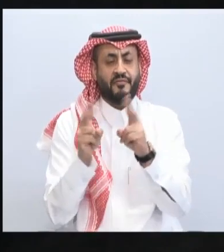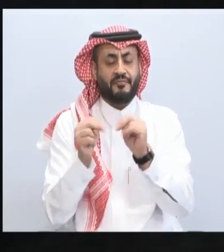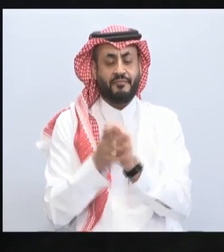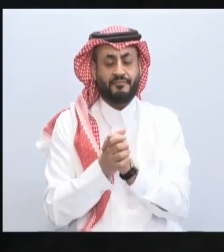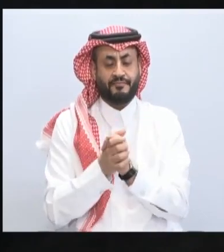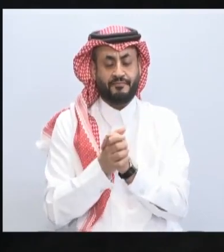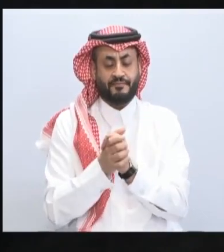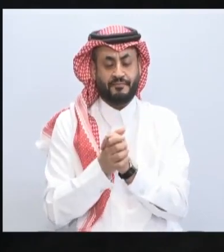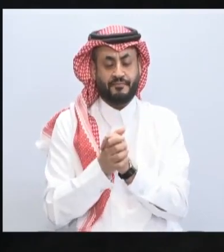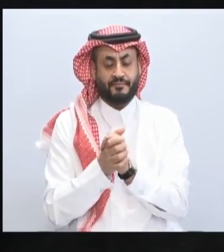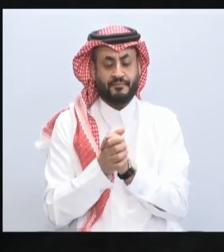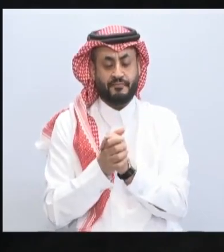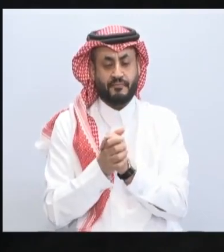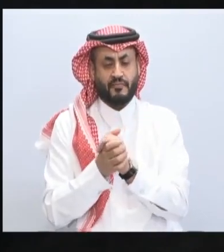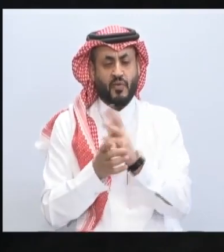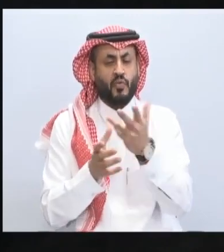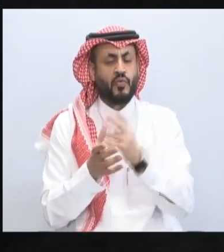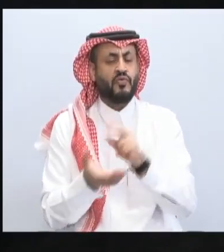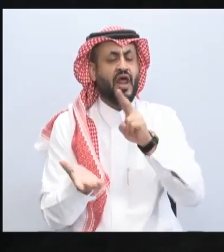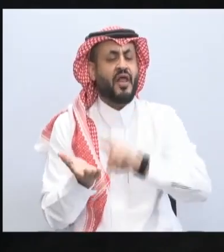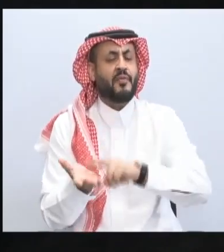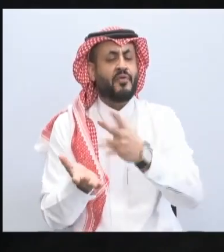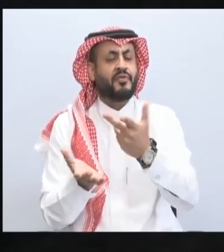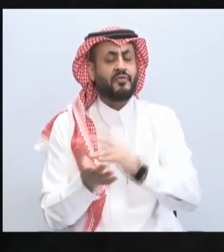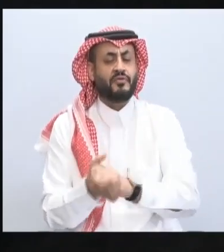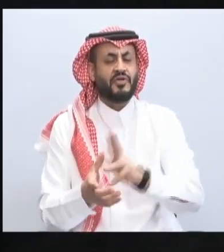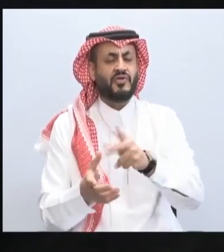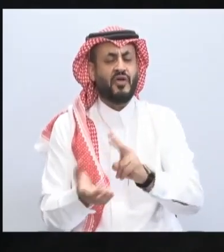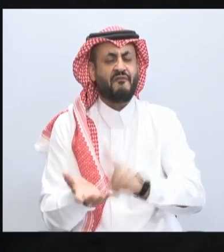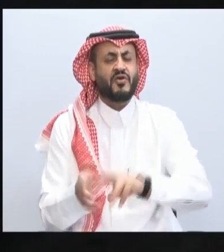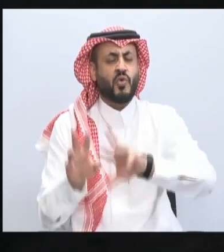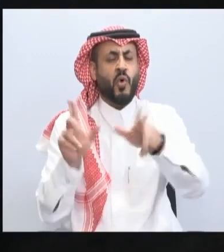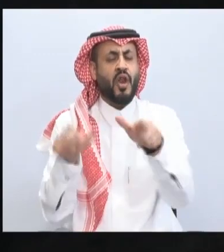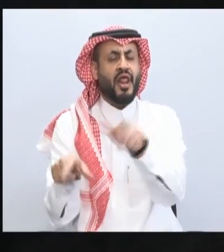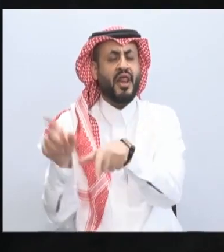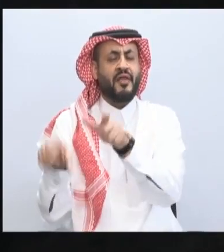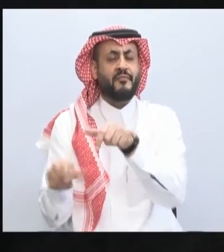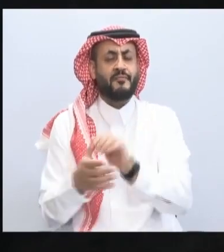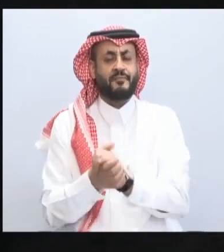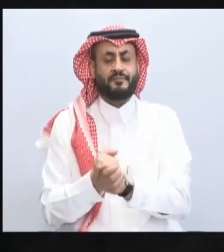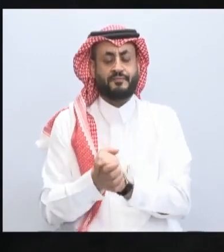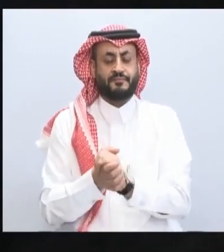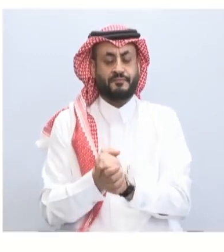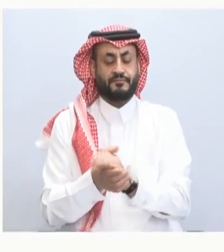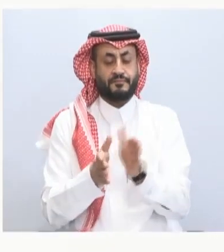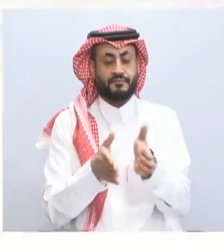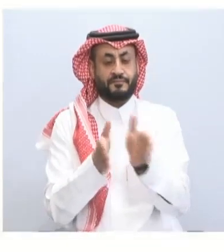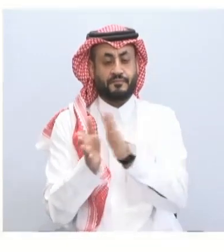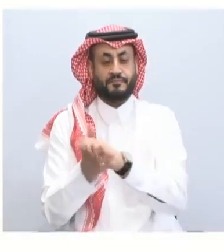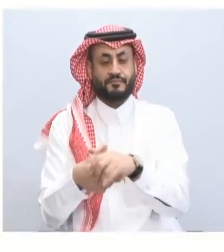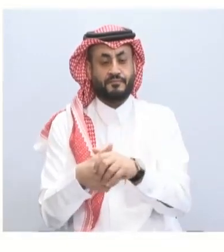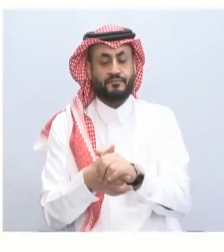communication. So we want to see what is the impact, how has it affected people all around. Moving on to the second